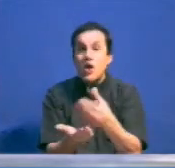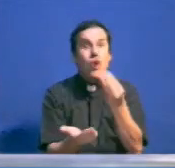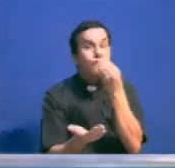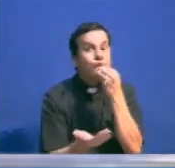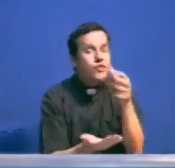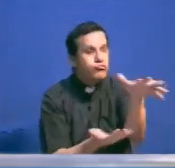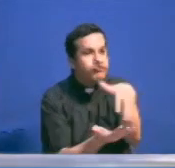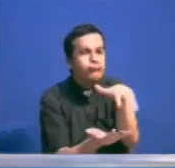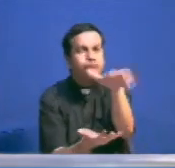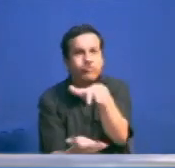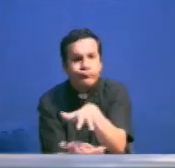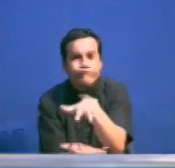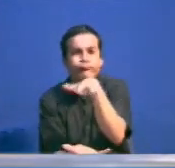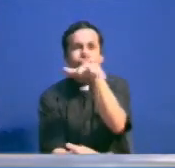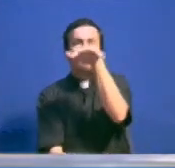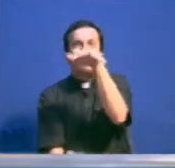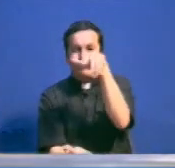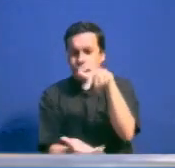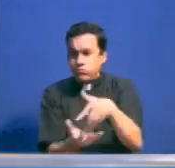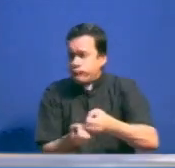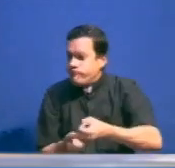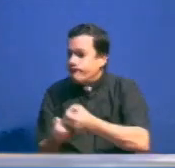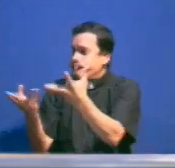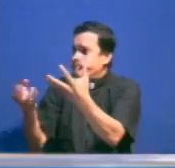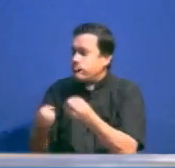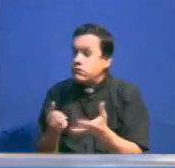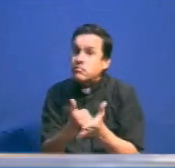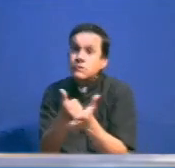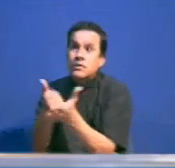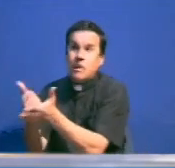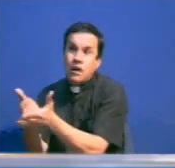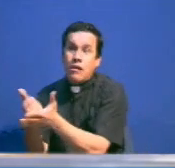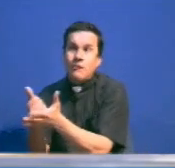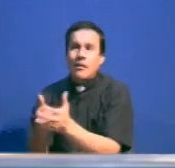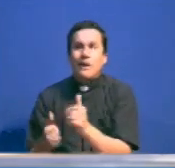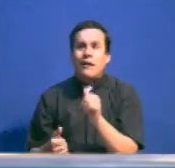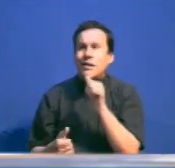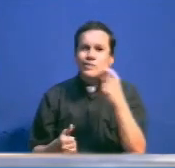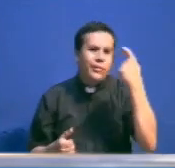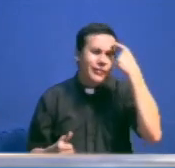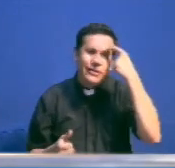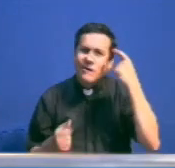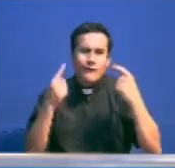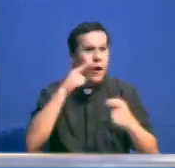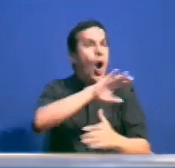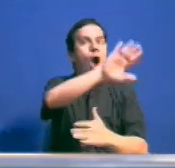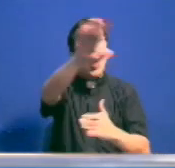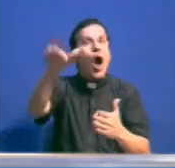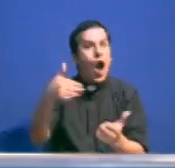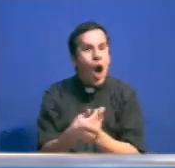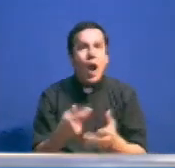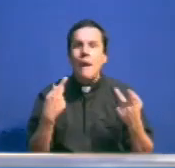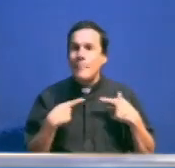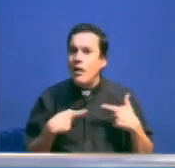to supplement. It is not possible, I don't think it is possible, for everybody to say, all of us